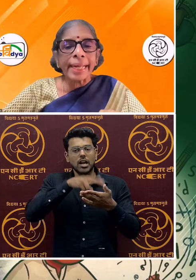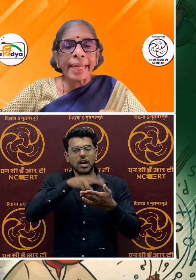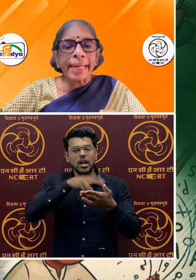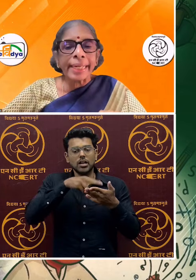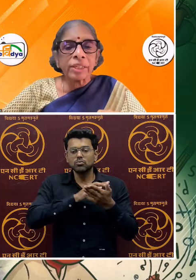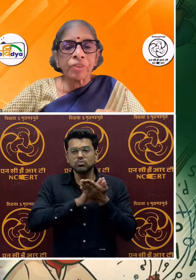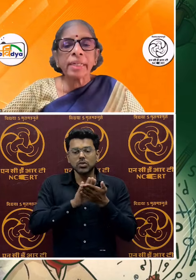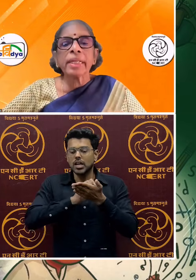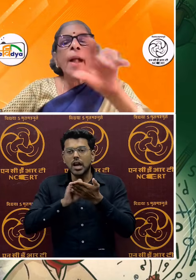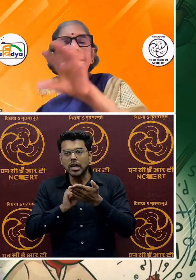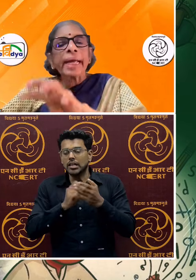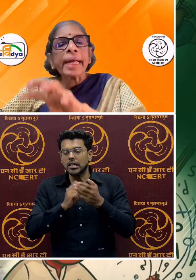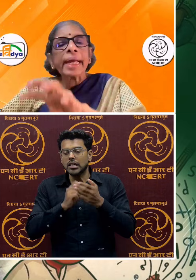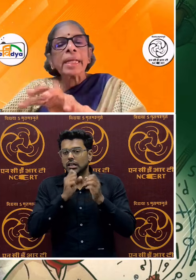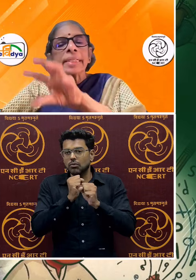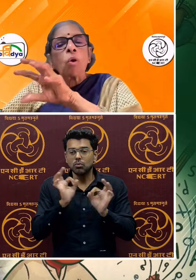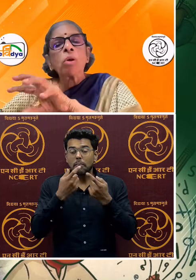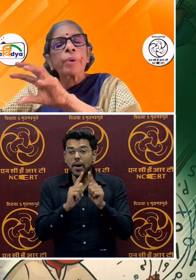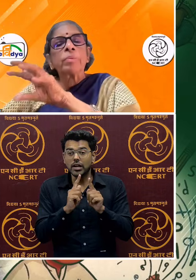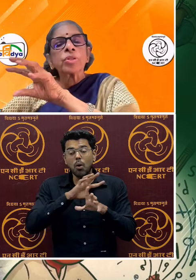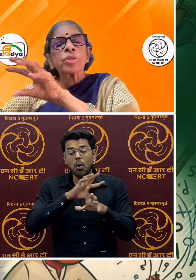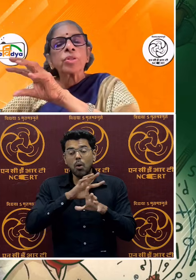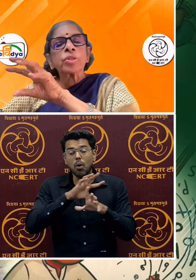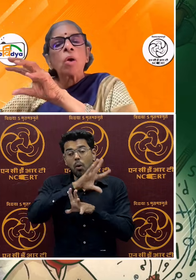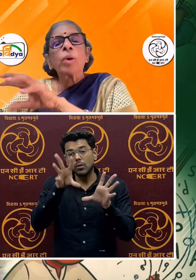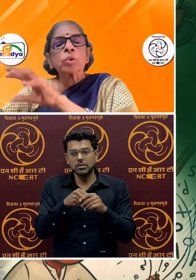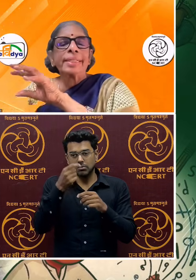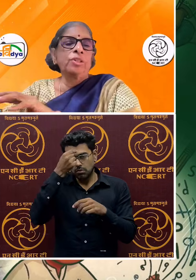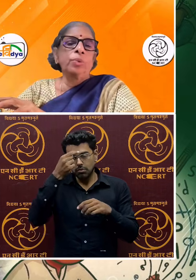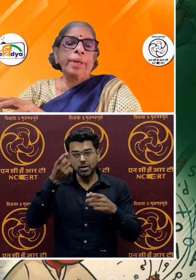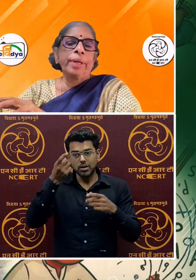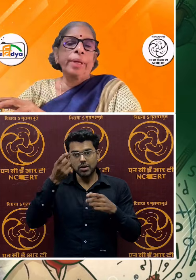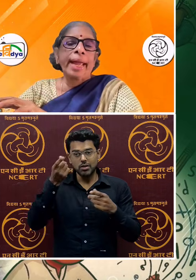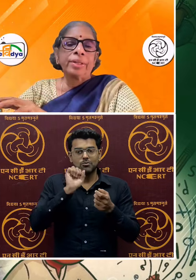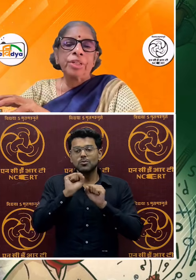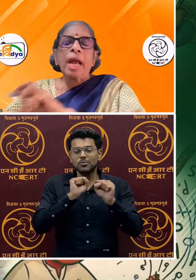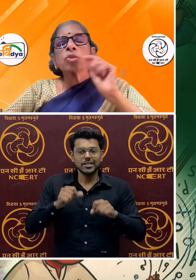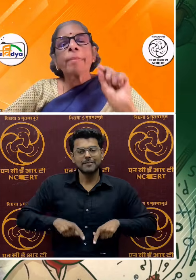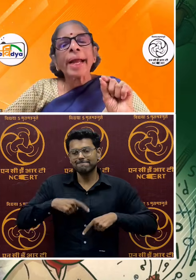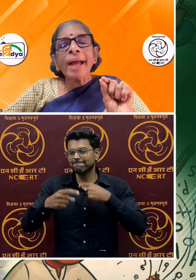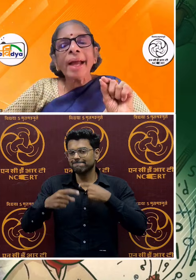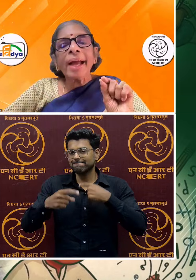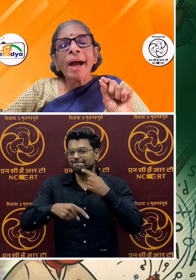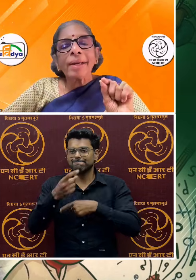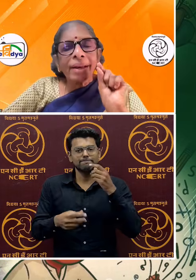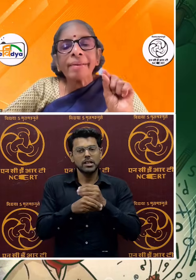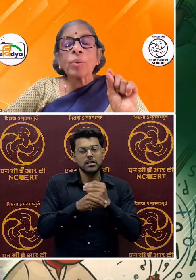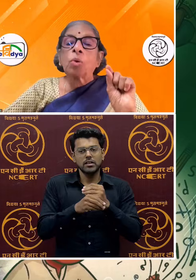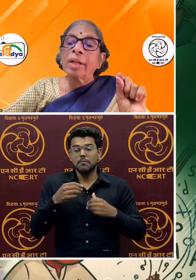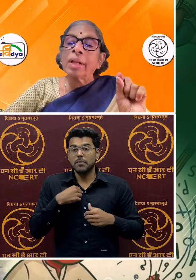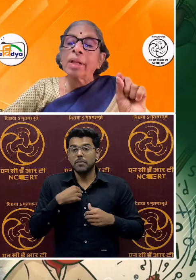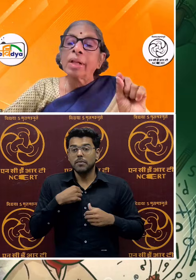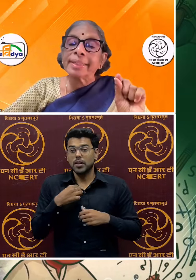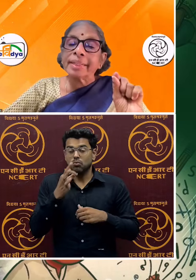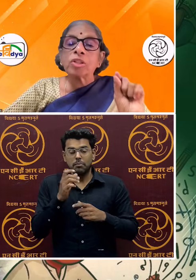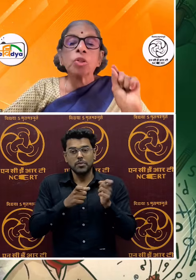who is not only writing difficulty, but has all problems going through his day-to-day activity. So my real